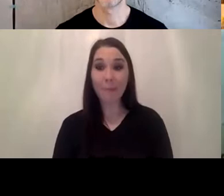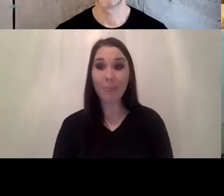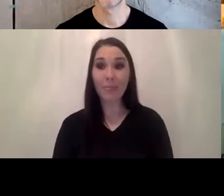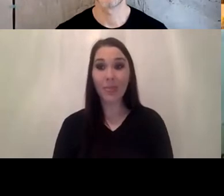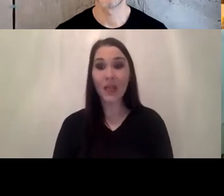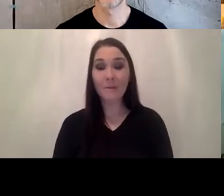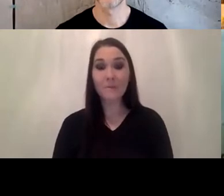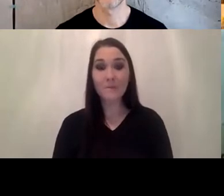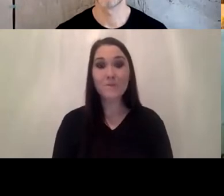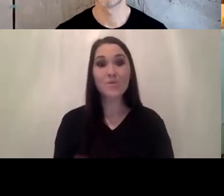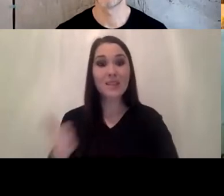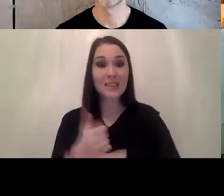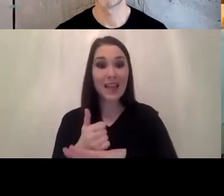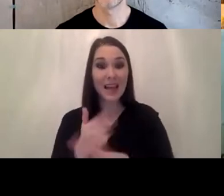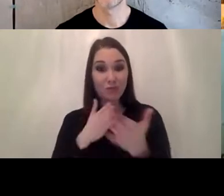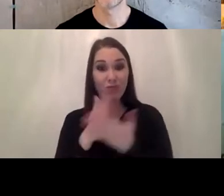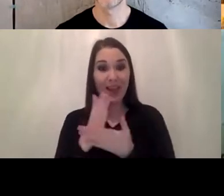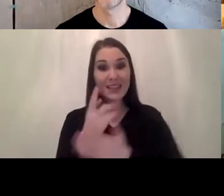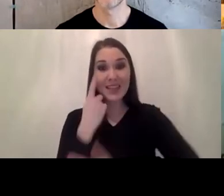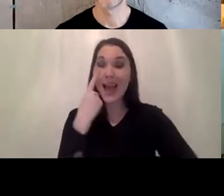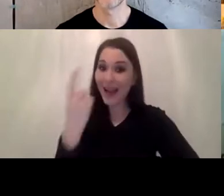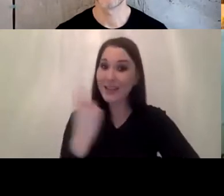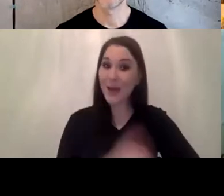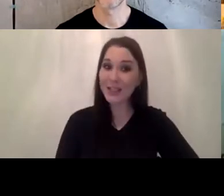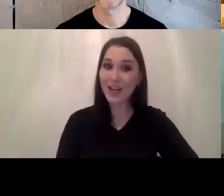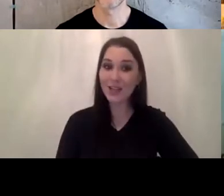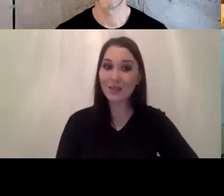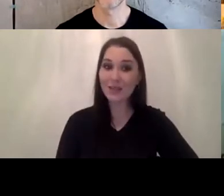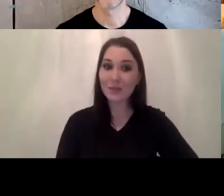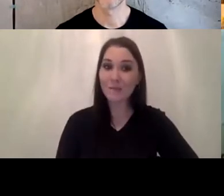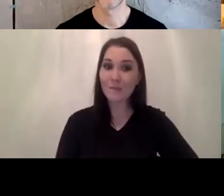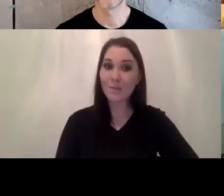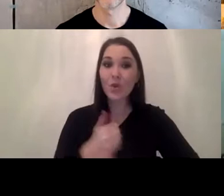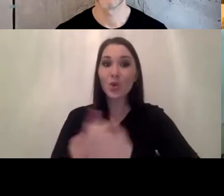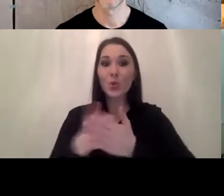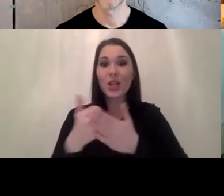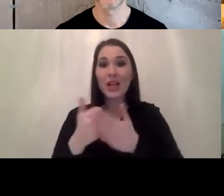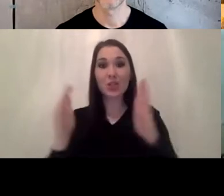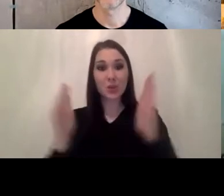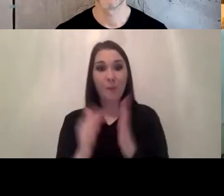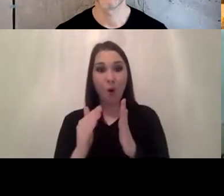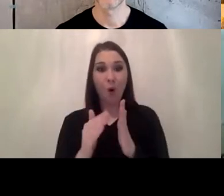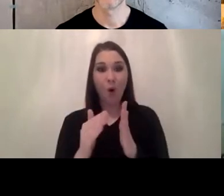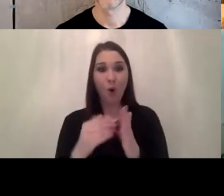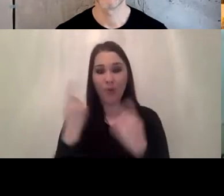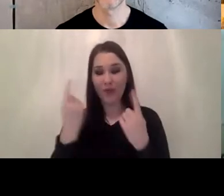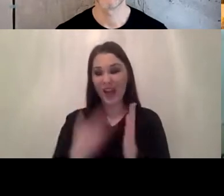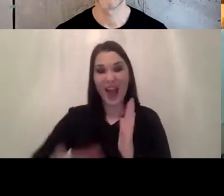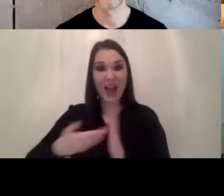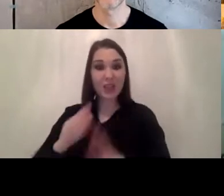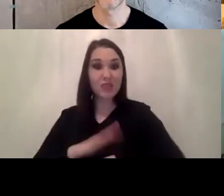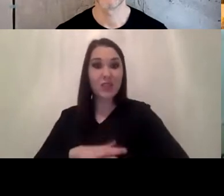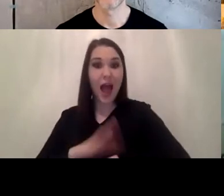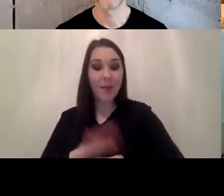realistic expectations as well. You know, even if it's could be something small, like giving yourself an extra day or two on a